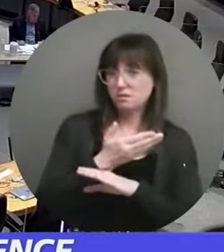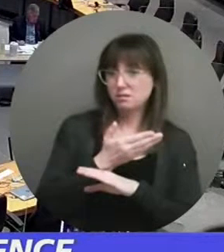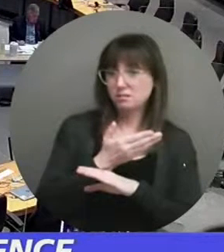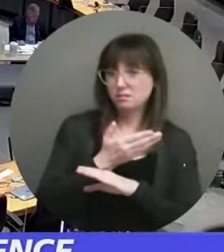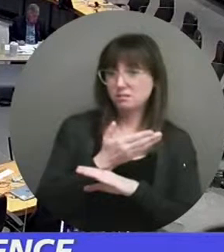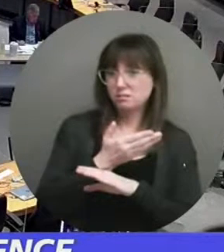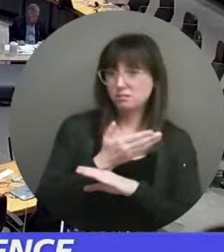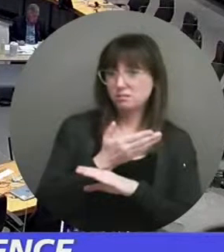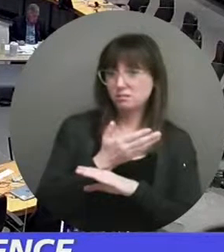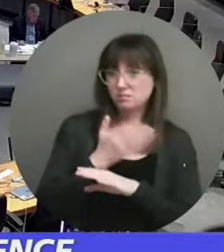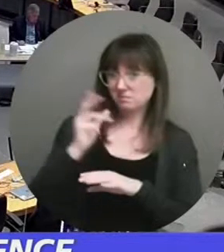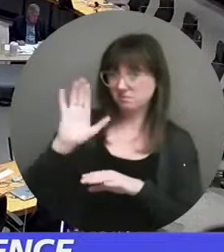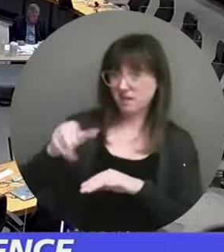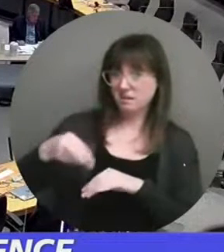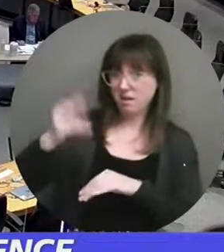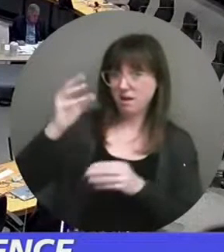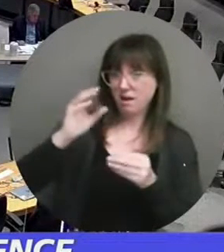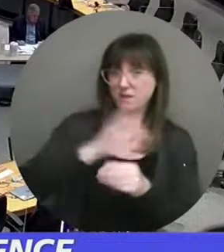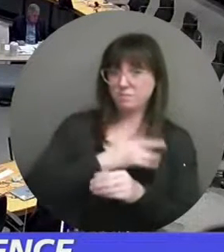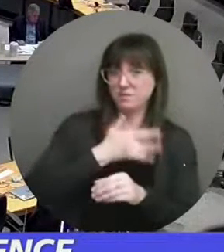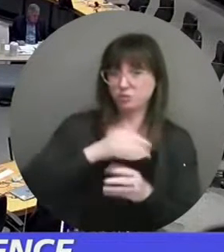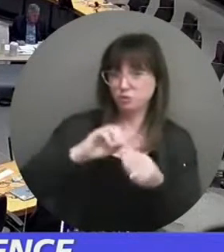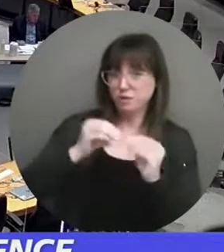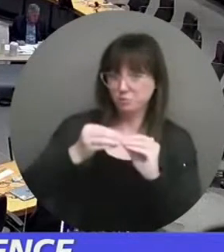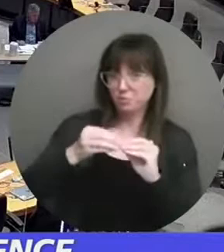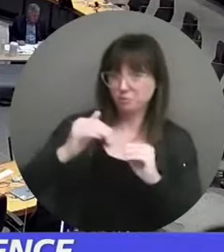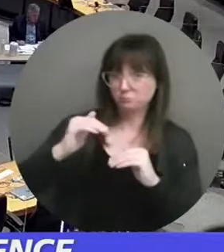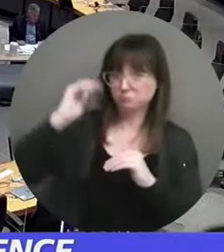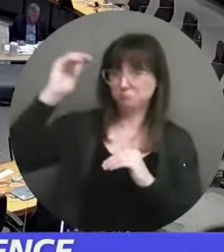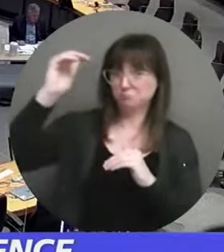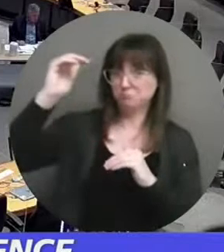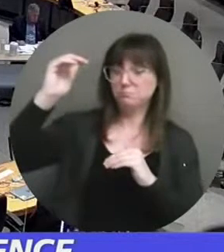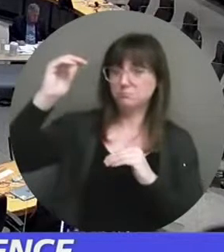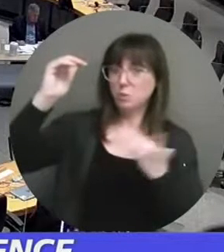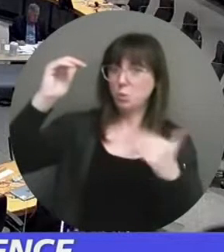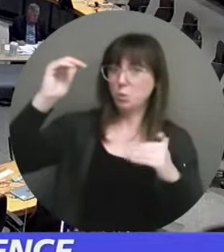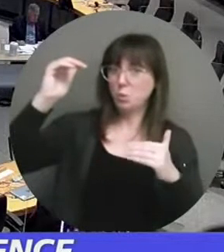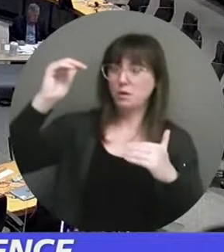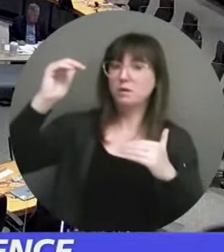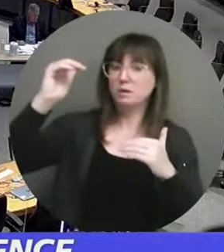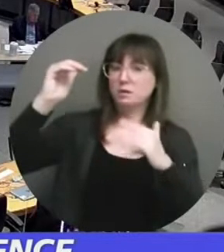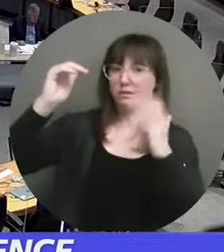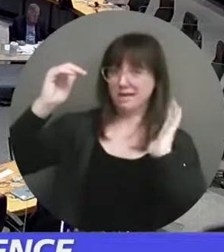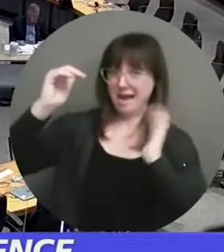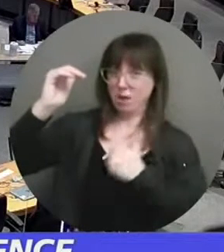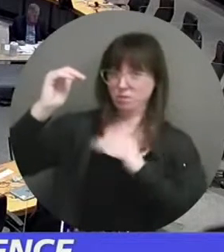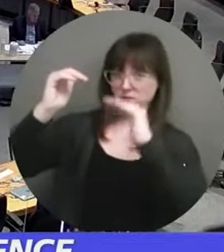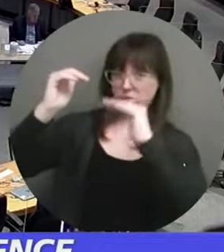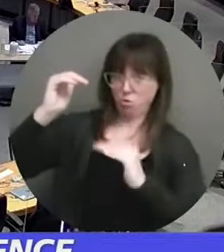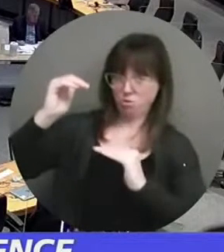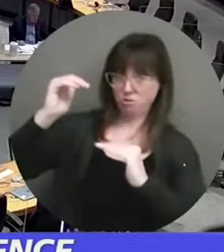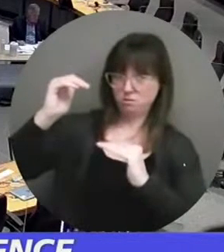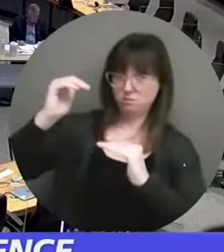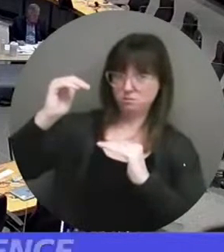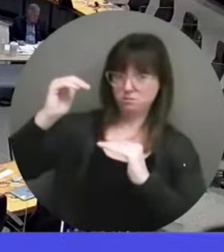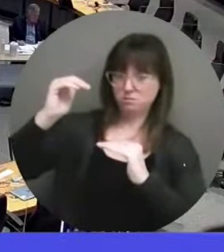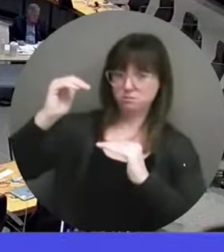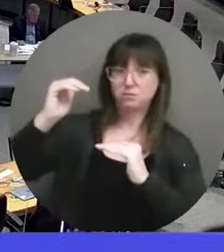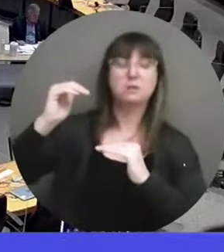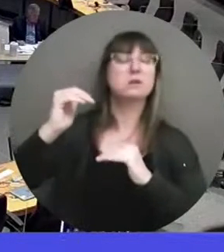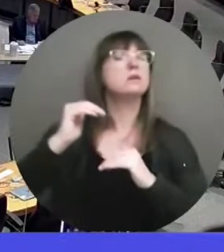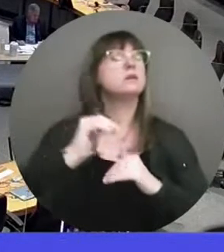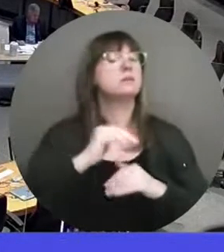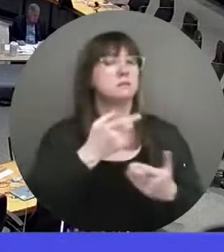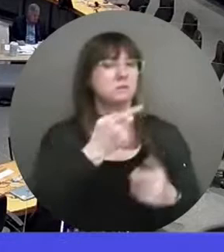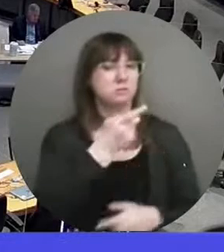numbers that the province put out yesterday for their red code, which seems a little bit different than ours. Well, my first step is always to